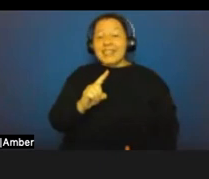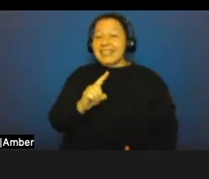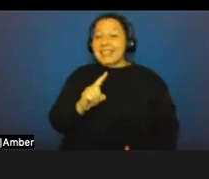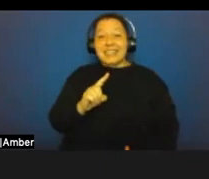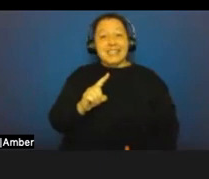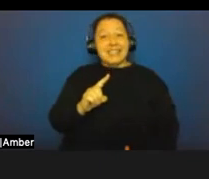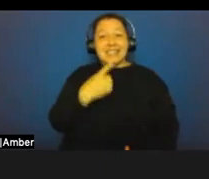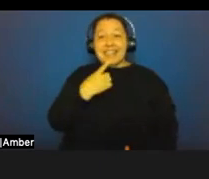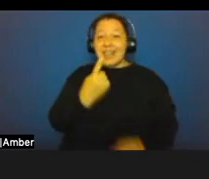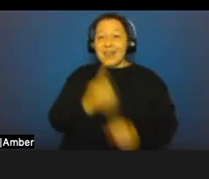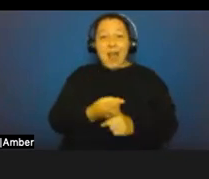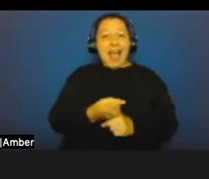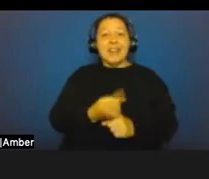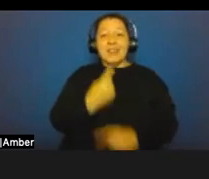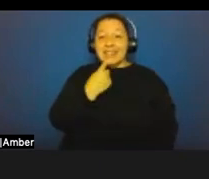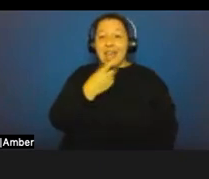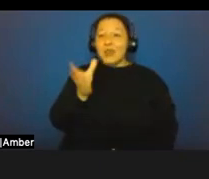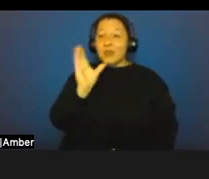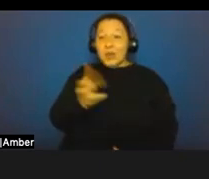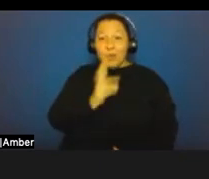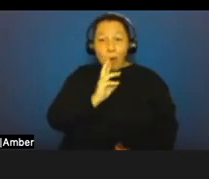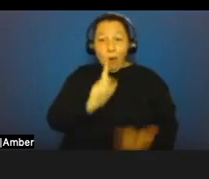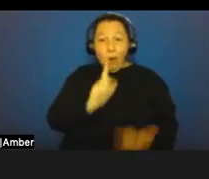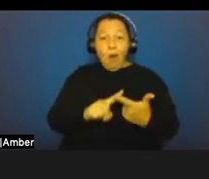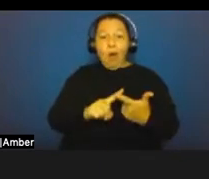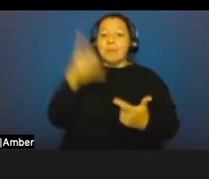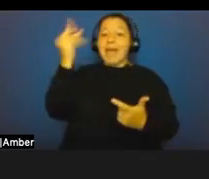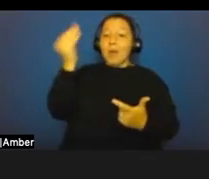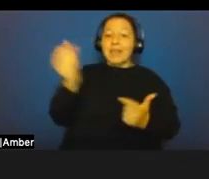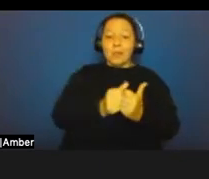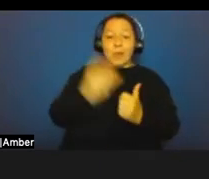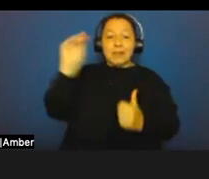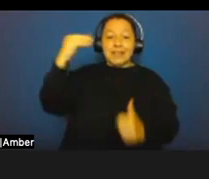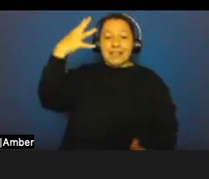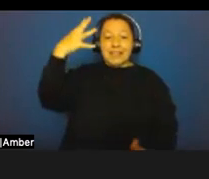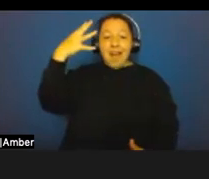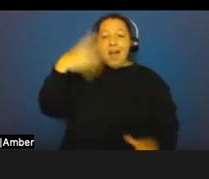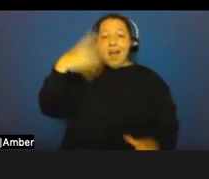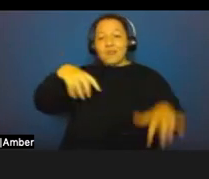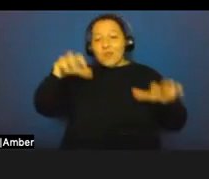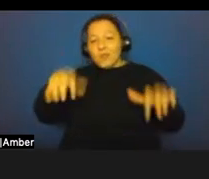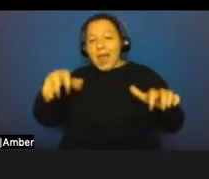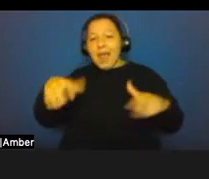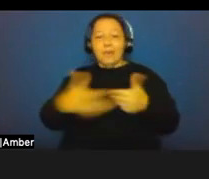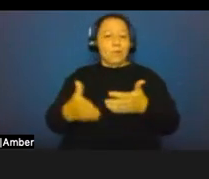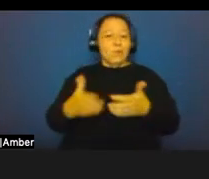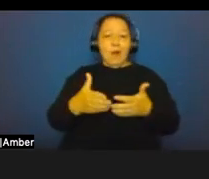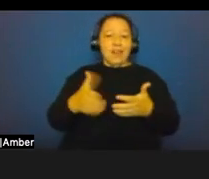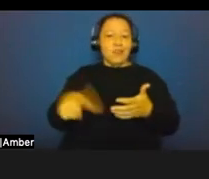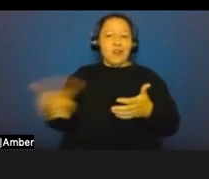outside, let the sun or the rain or whatever is in your world come onto your face and be